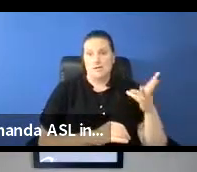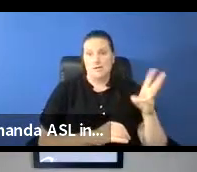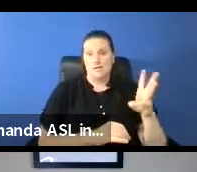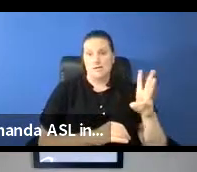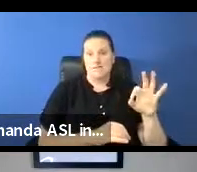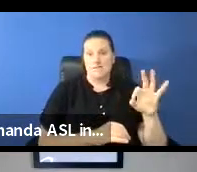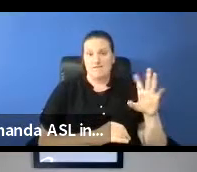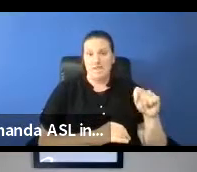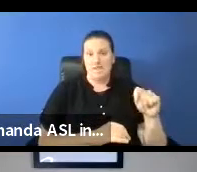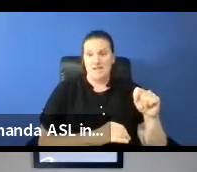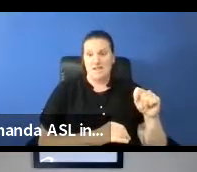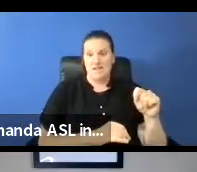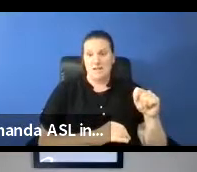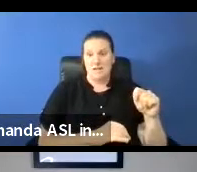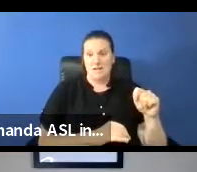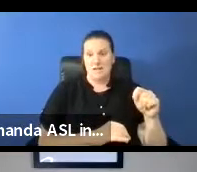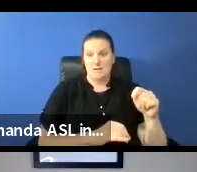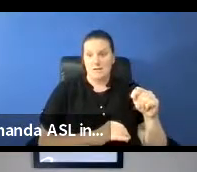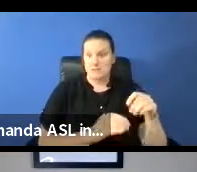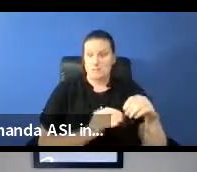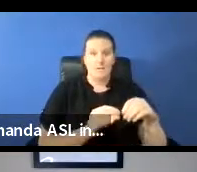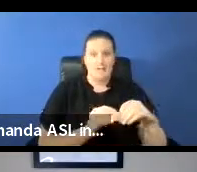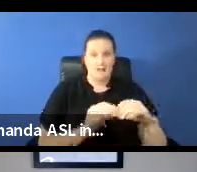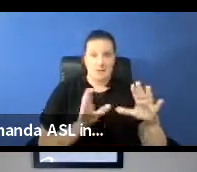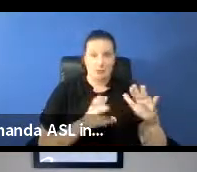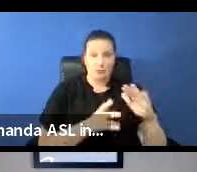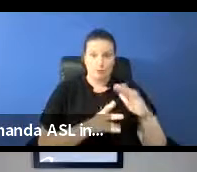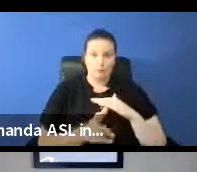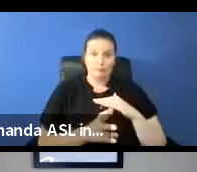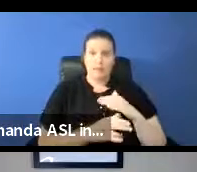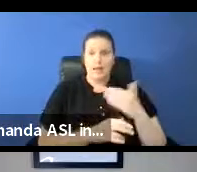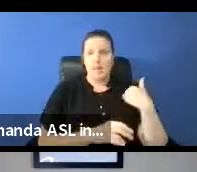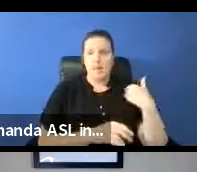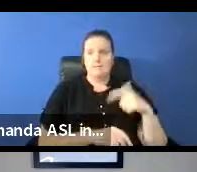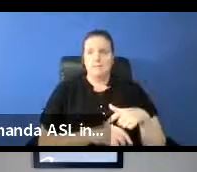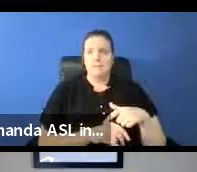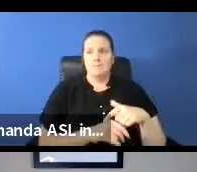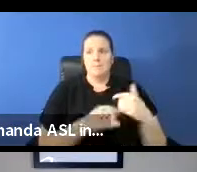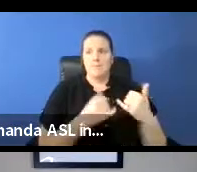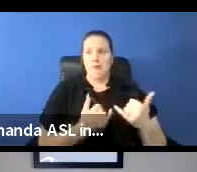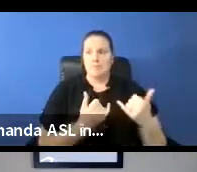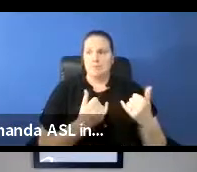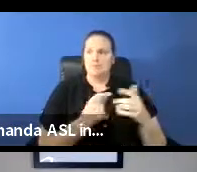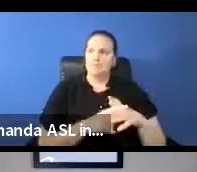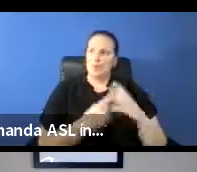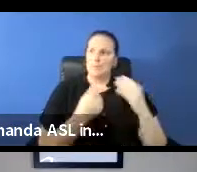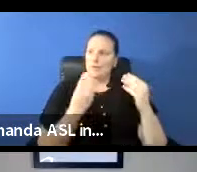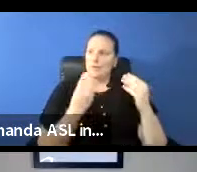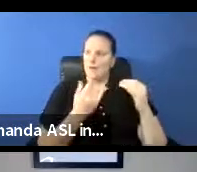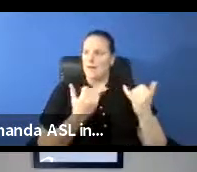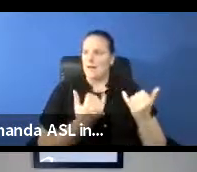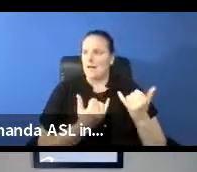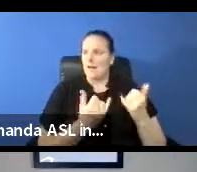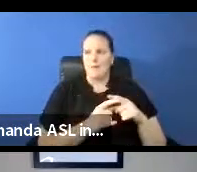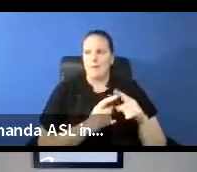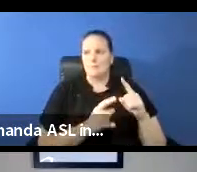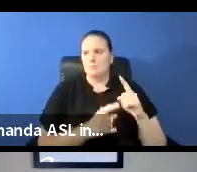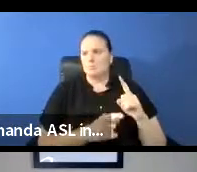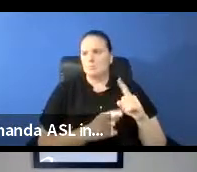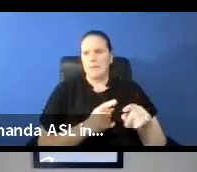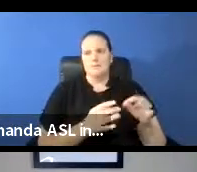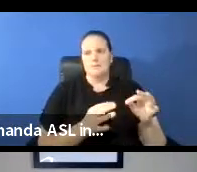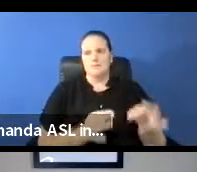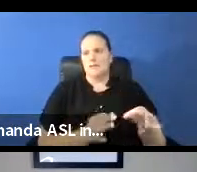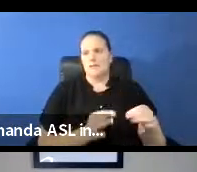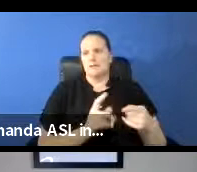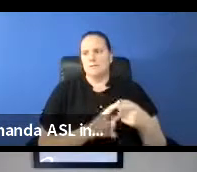vertical clearance last time. And just as a place to start, that's what we're thinking now, but we really can't make that determination until we're